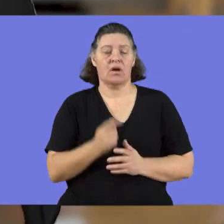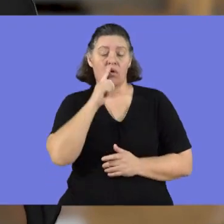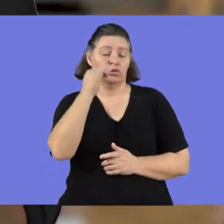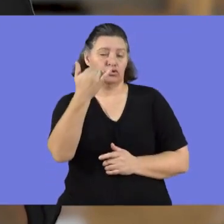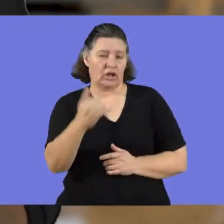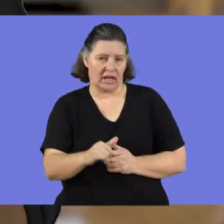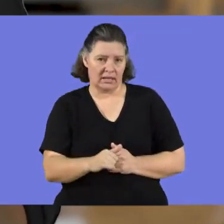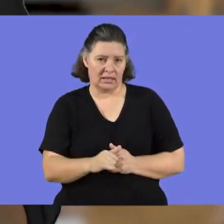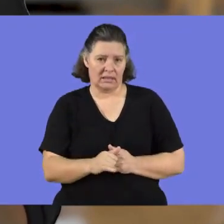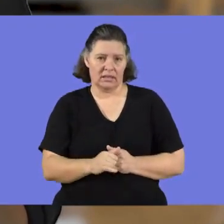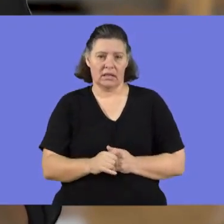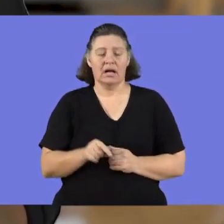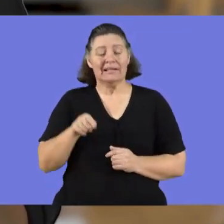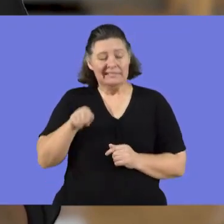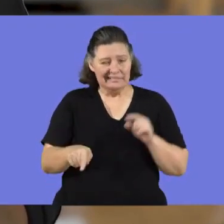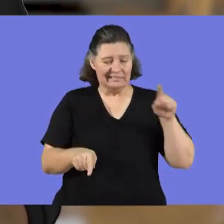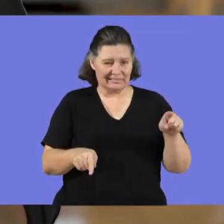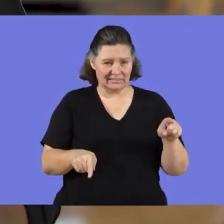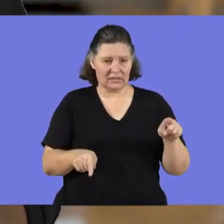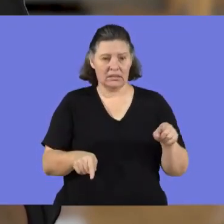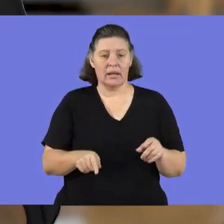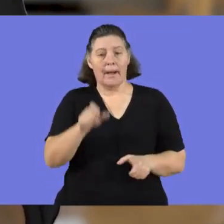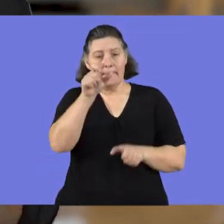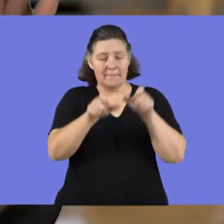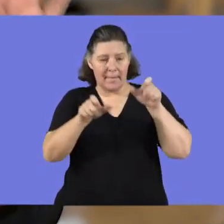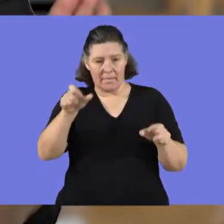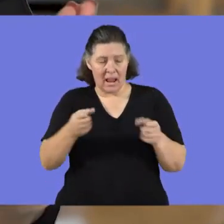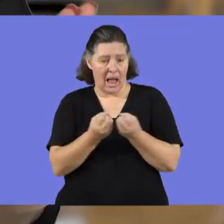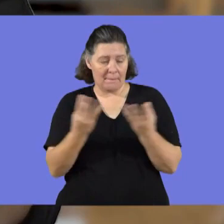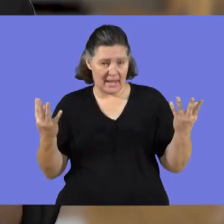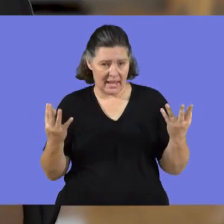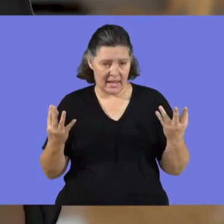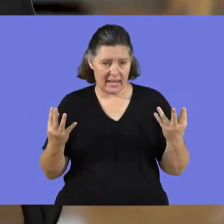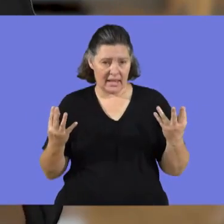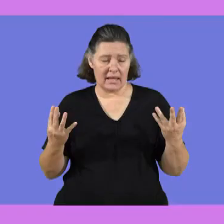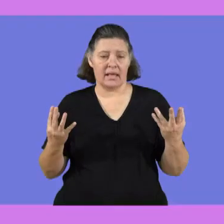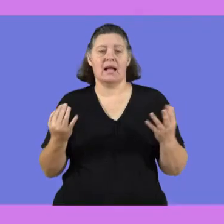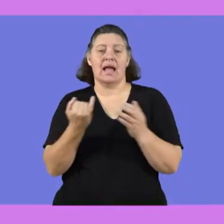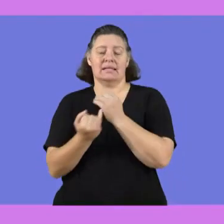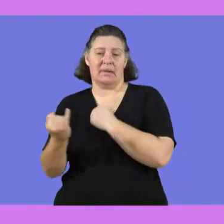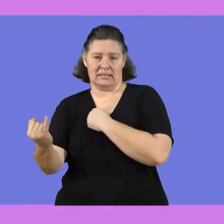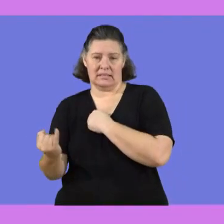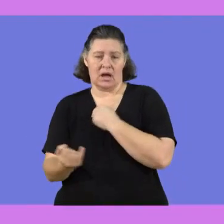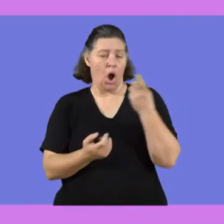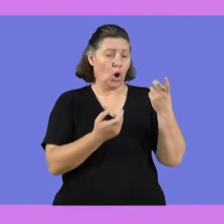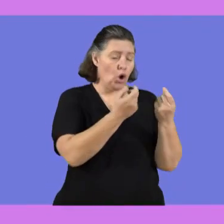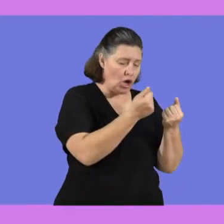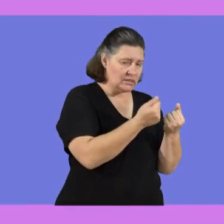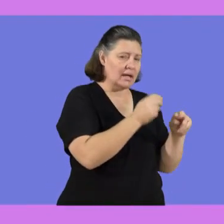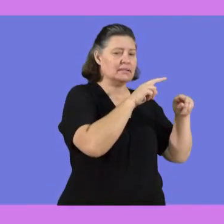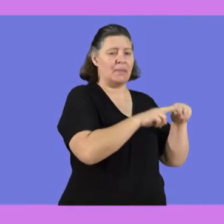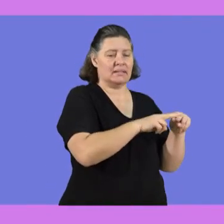are using in this question. So now you will check which one is depending on which one. The number of people